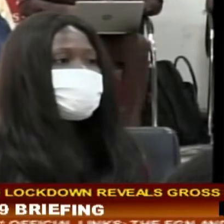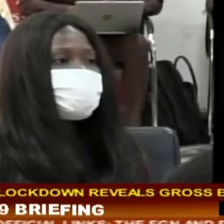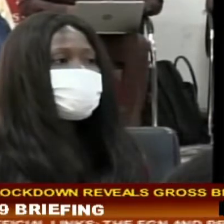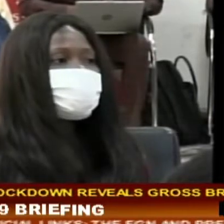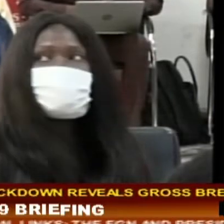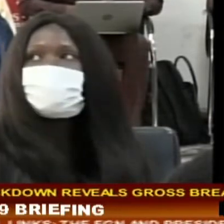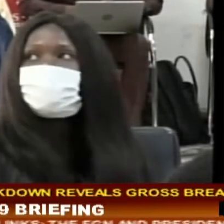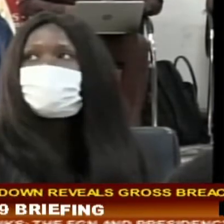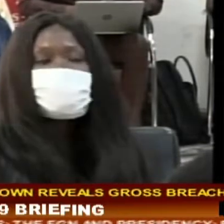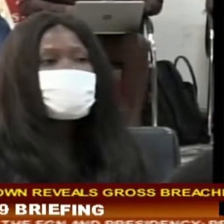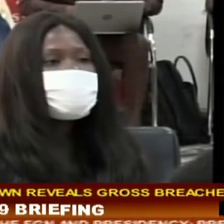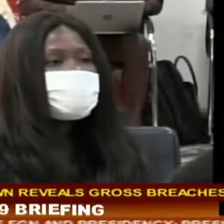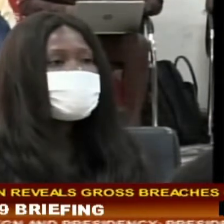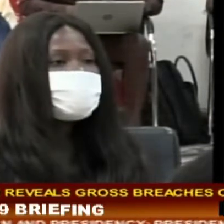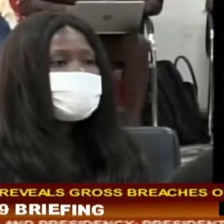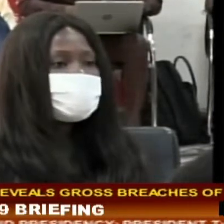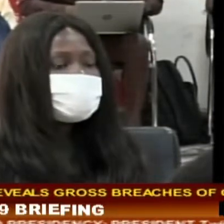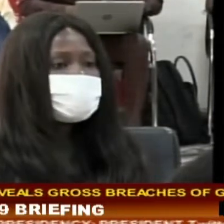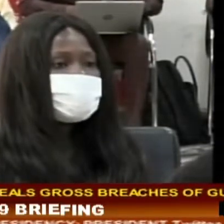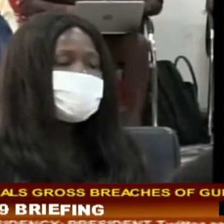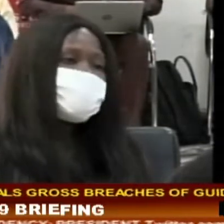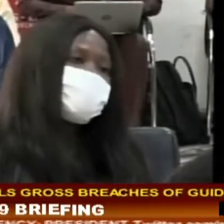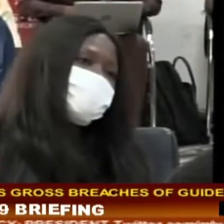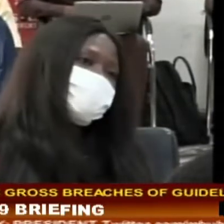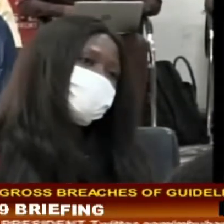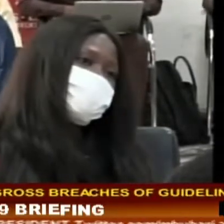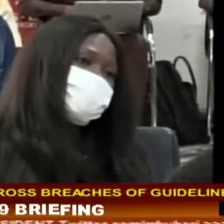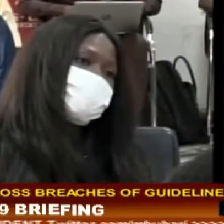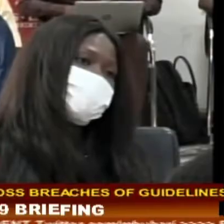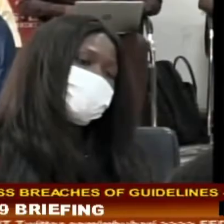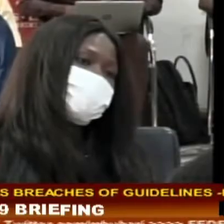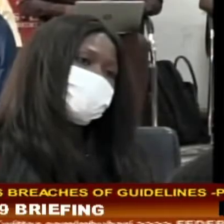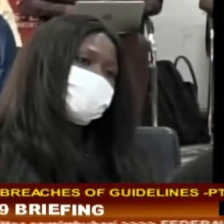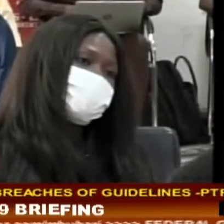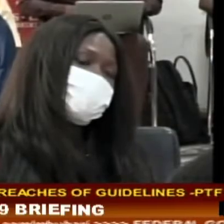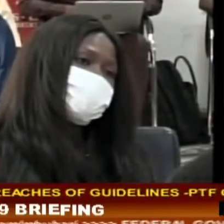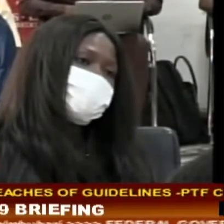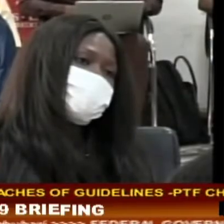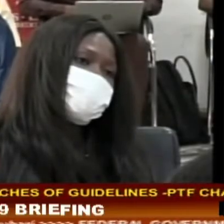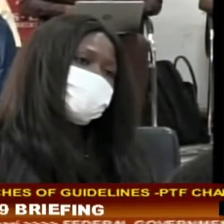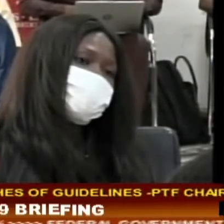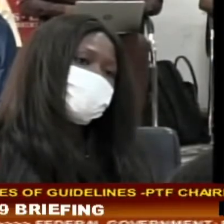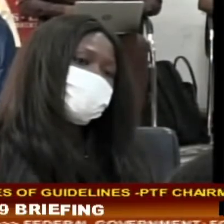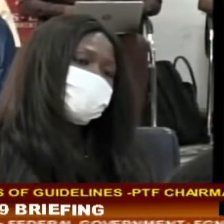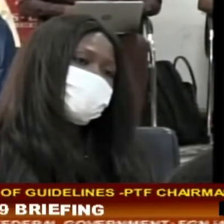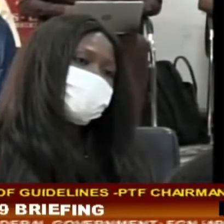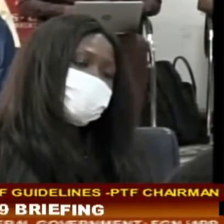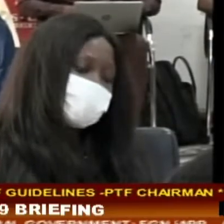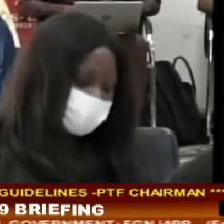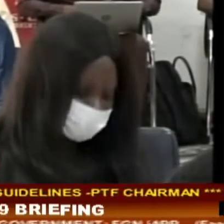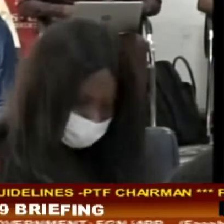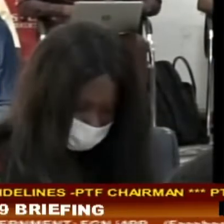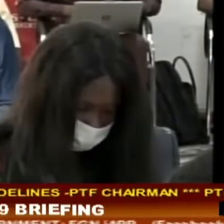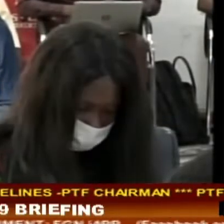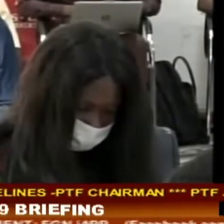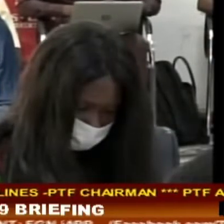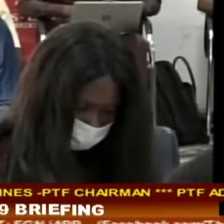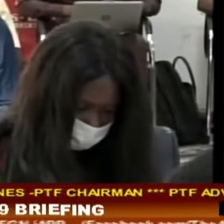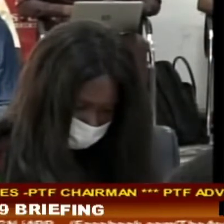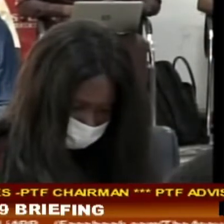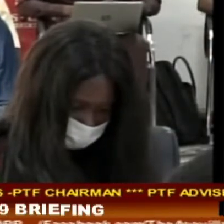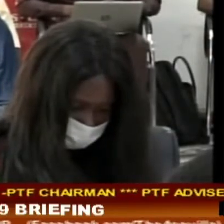much so I think I have a few questions um essential service workers not allowed um free movement